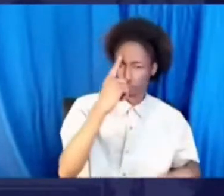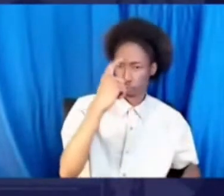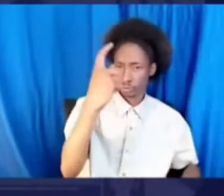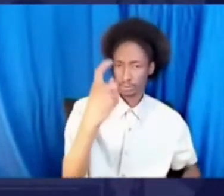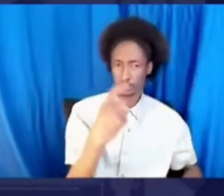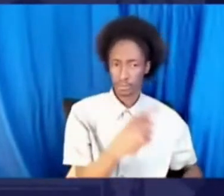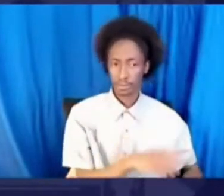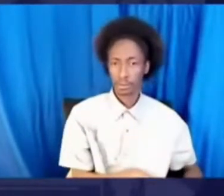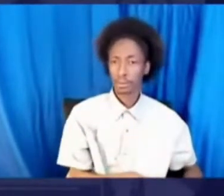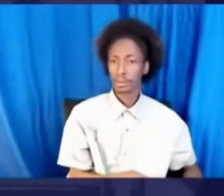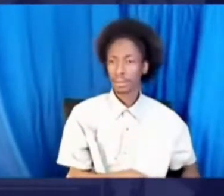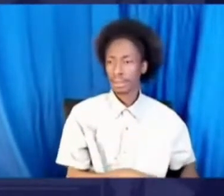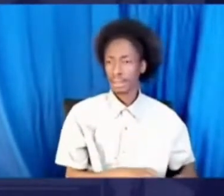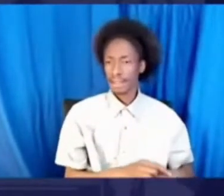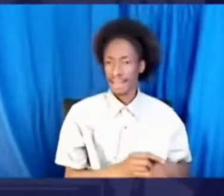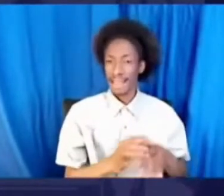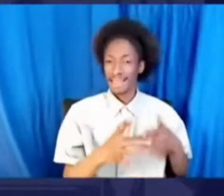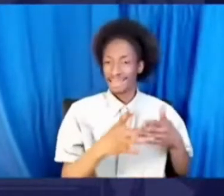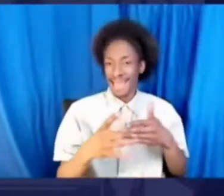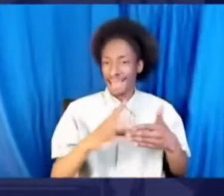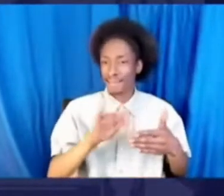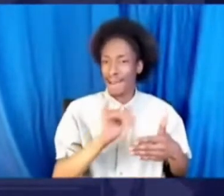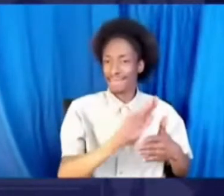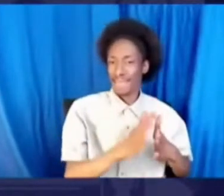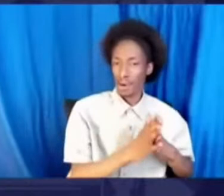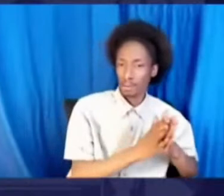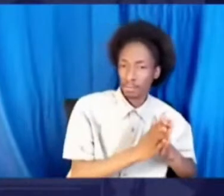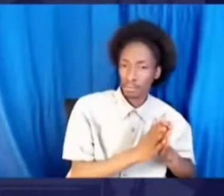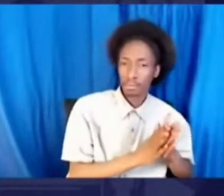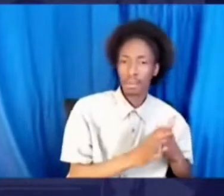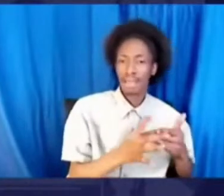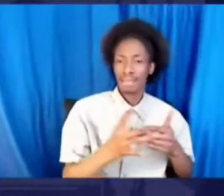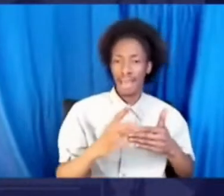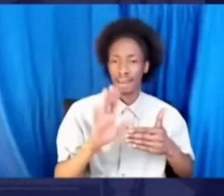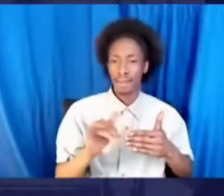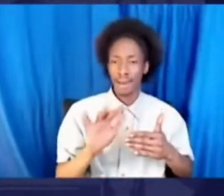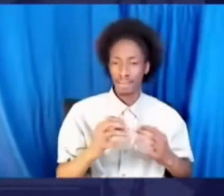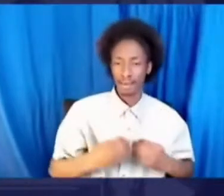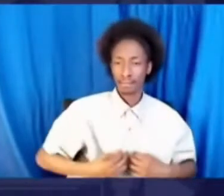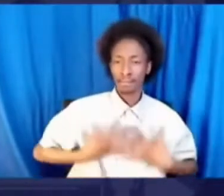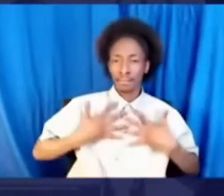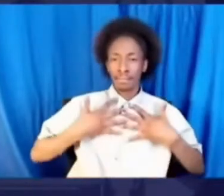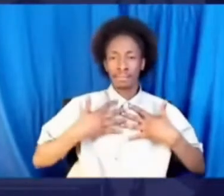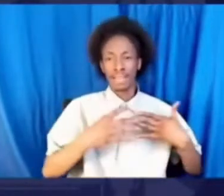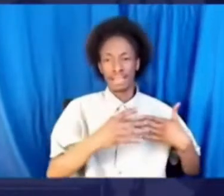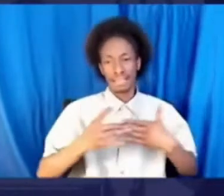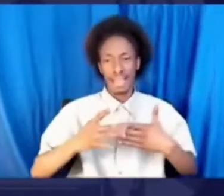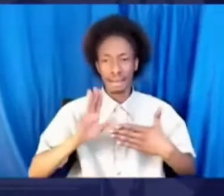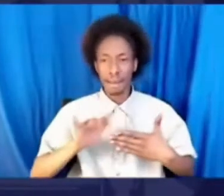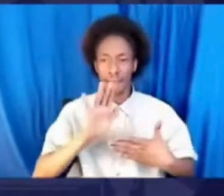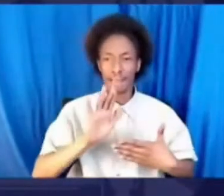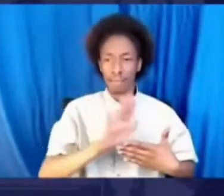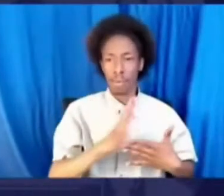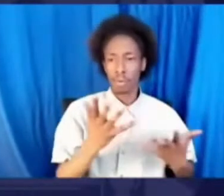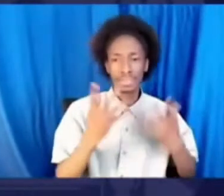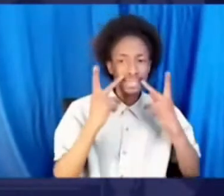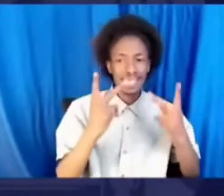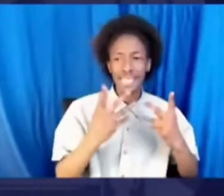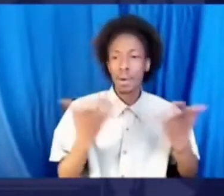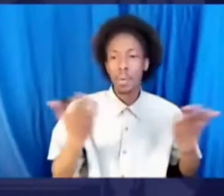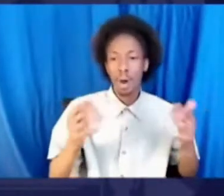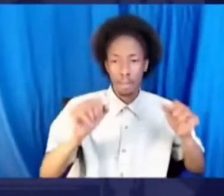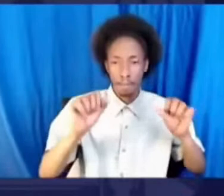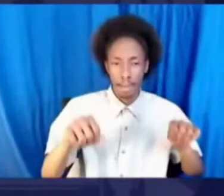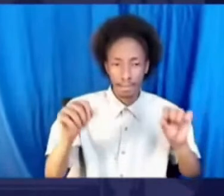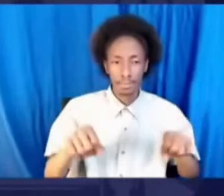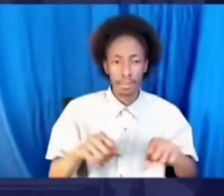fueled by their ambition, fueled by their aspiration, fueled by seeing what is possible